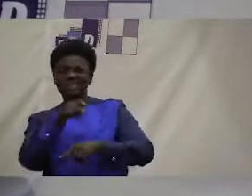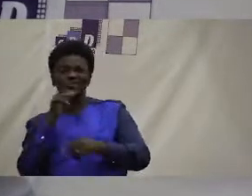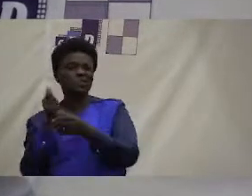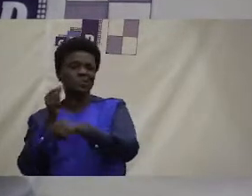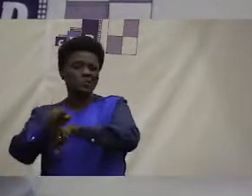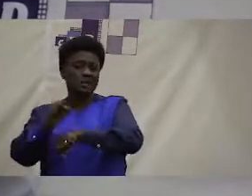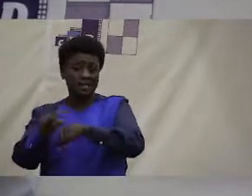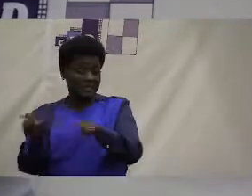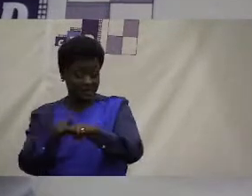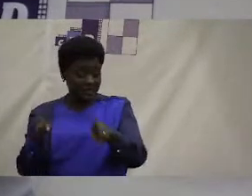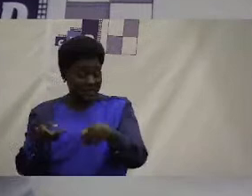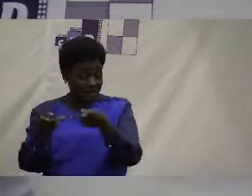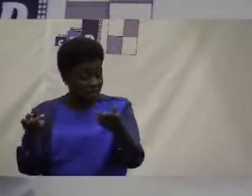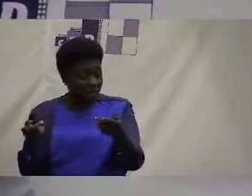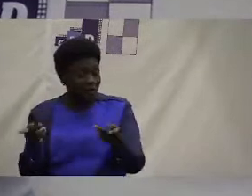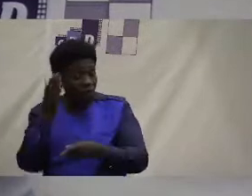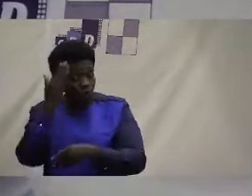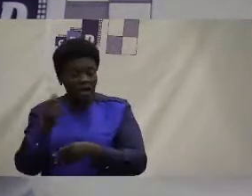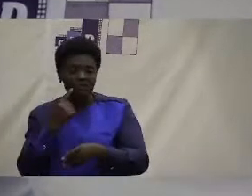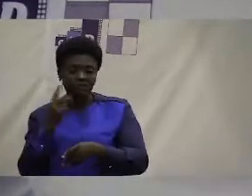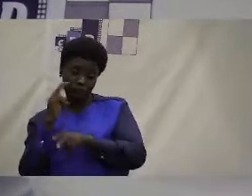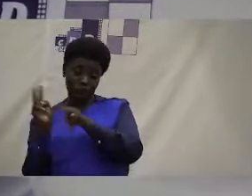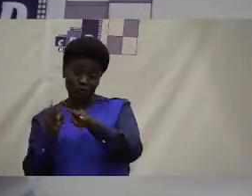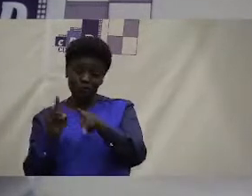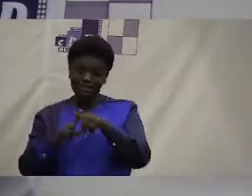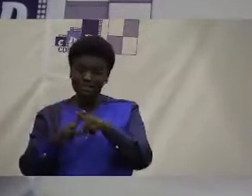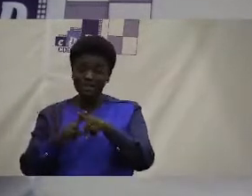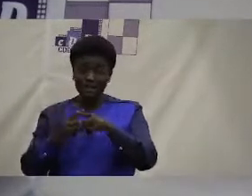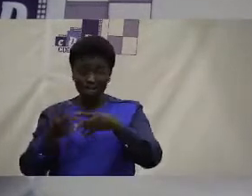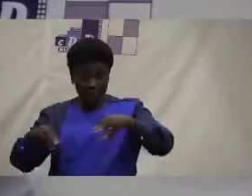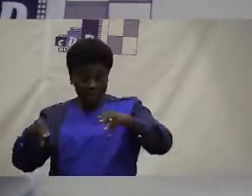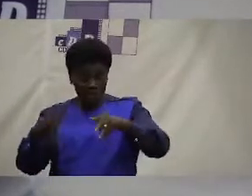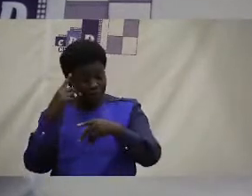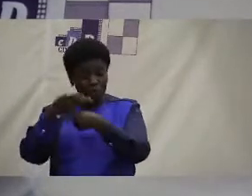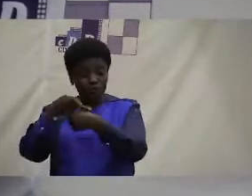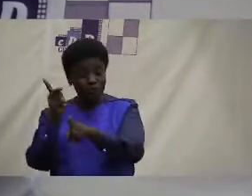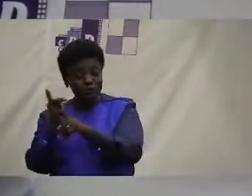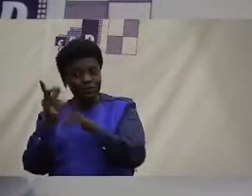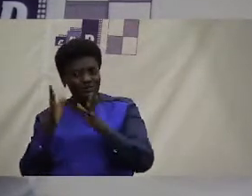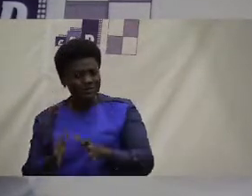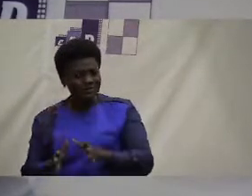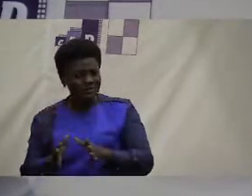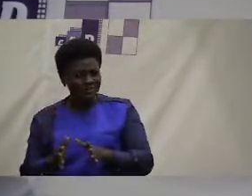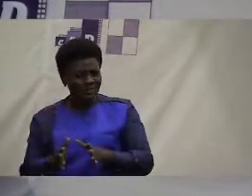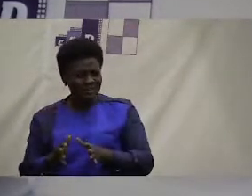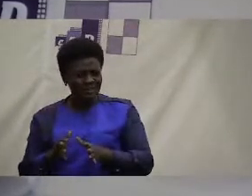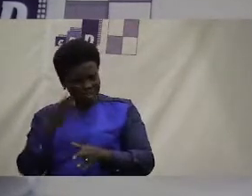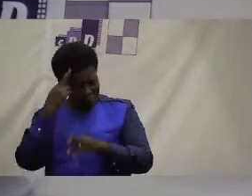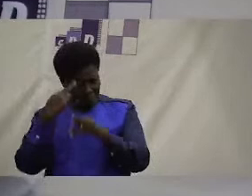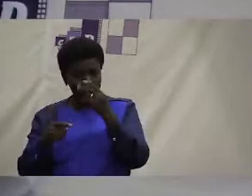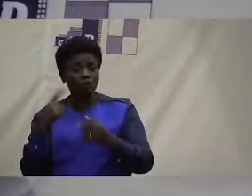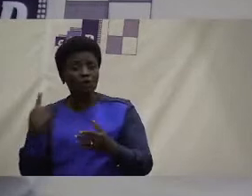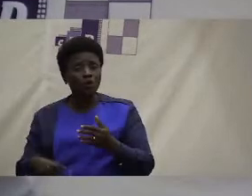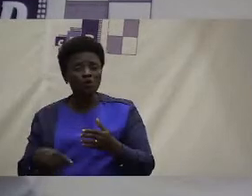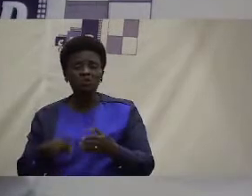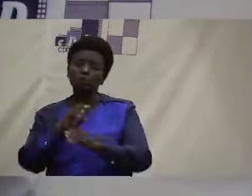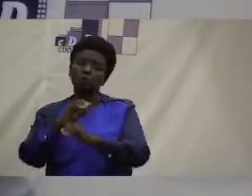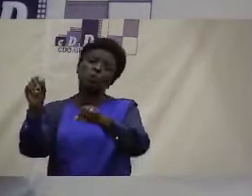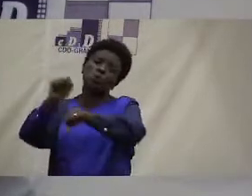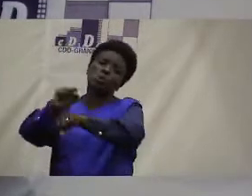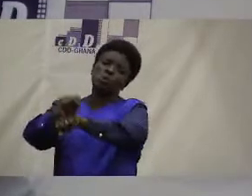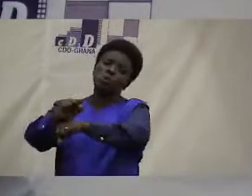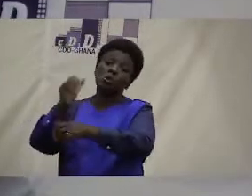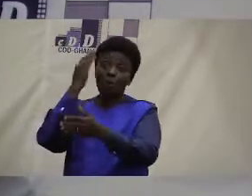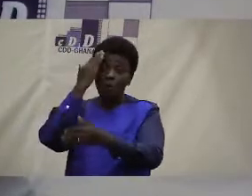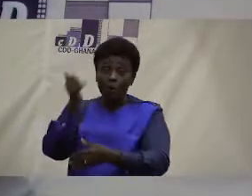first instance, because if you look at the ready market for the producers, is as a result of unemployment. That